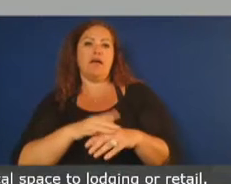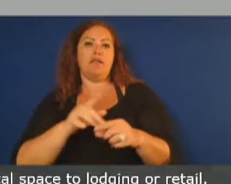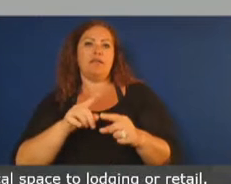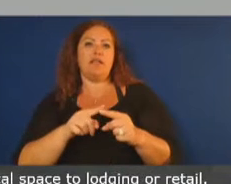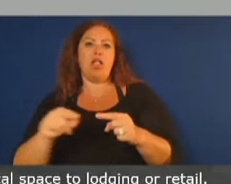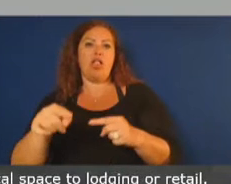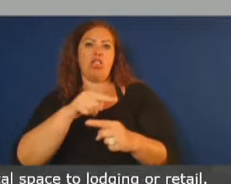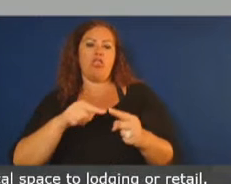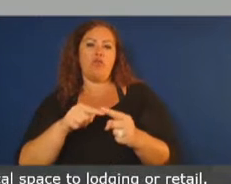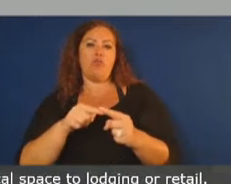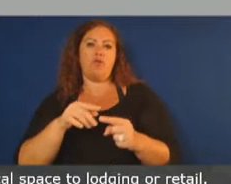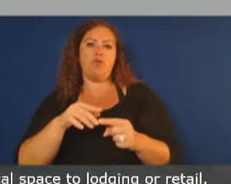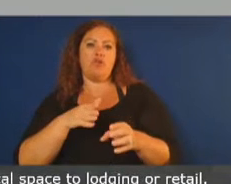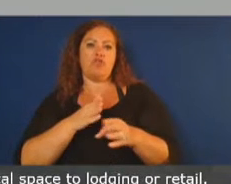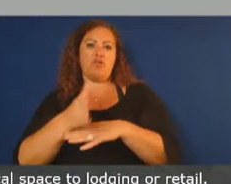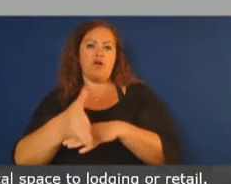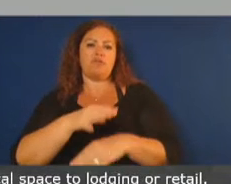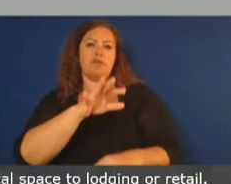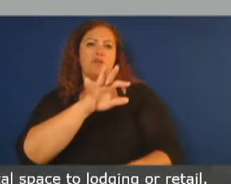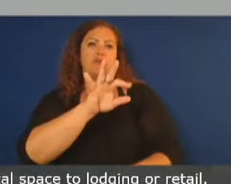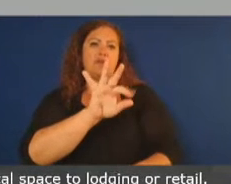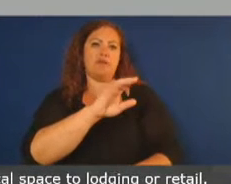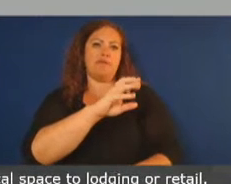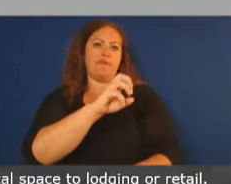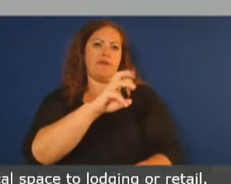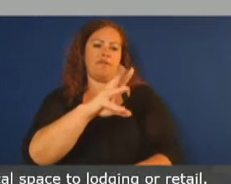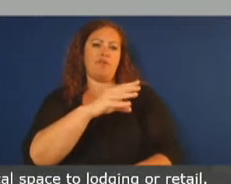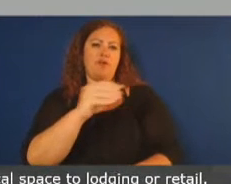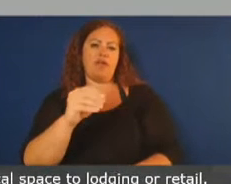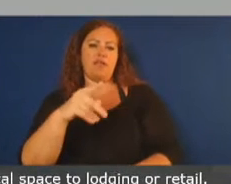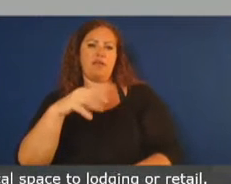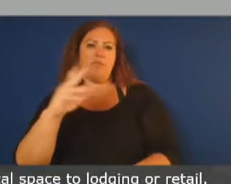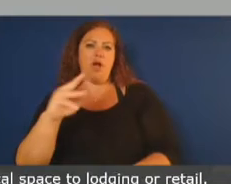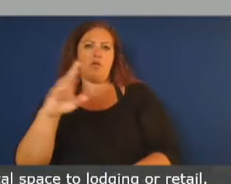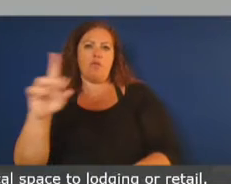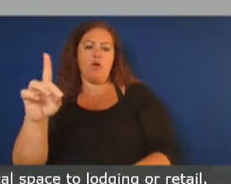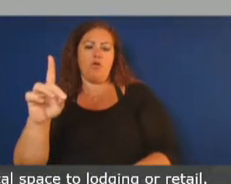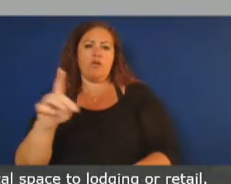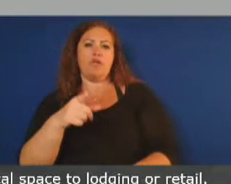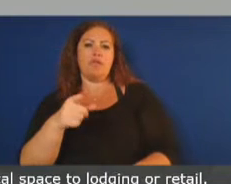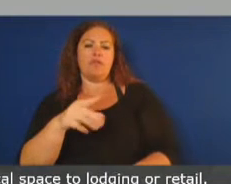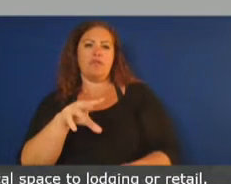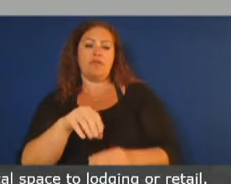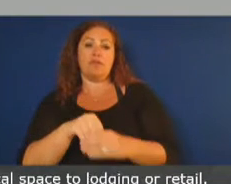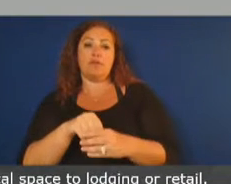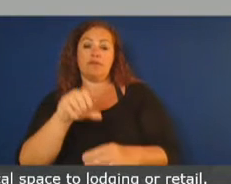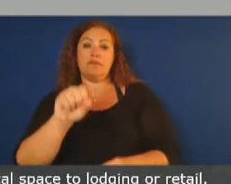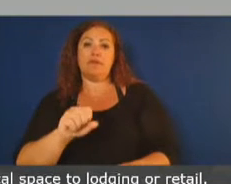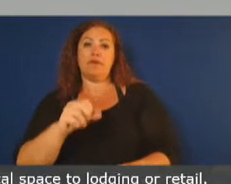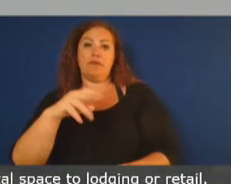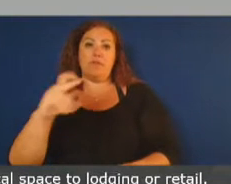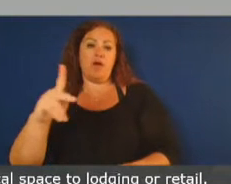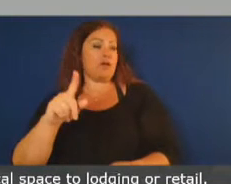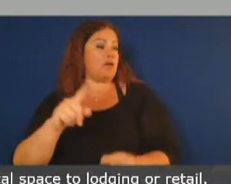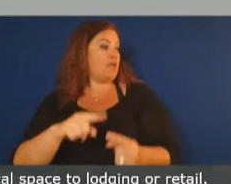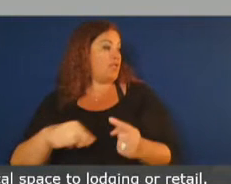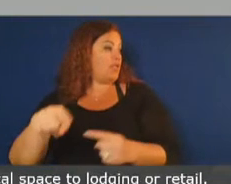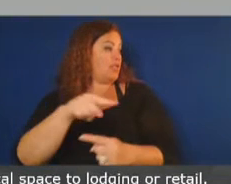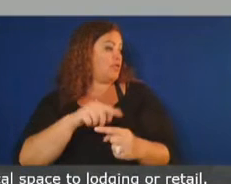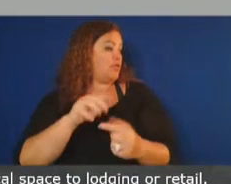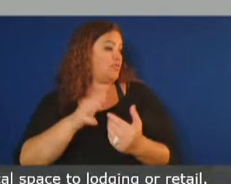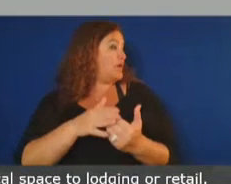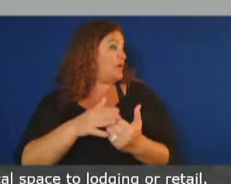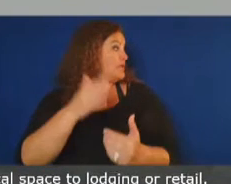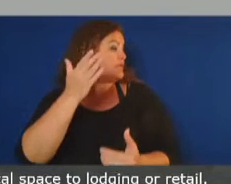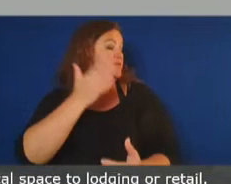Road and Park South Drive intersection uh does propos to install South Park loop along the SES pedmont Road Drive Frontage